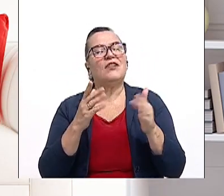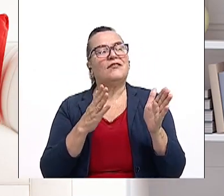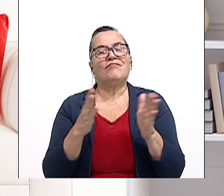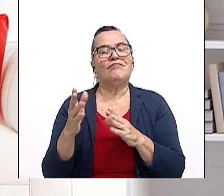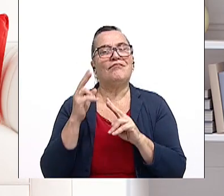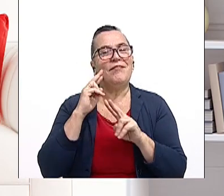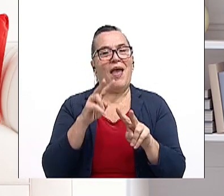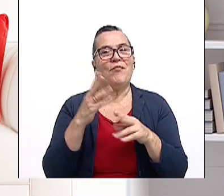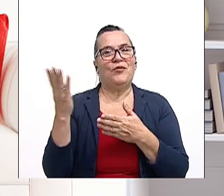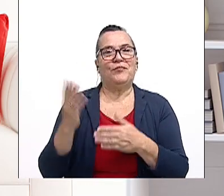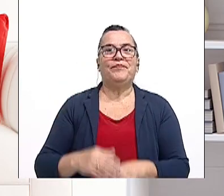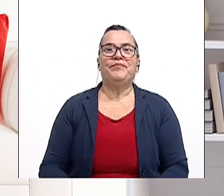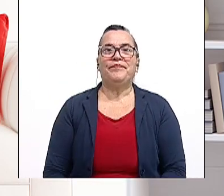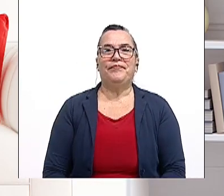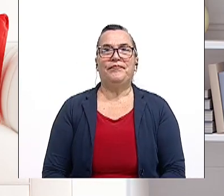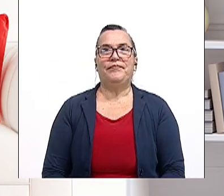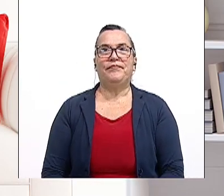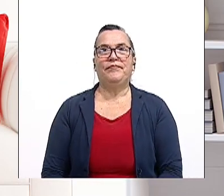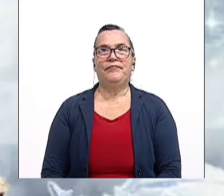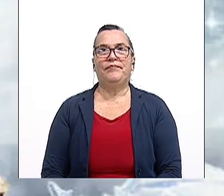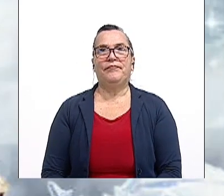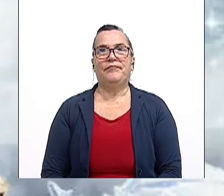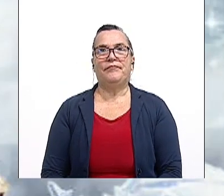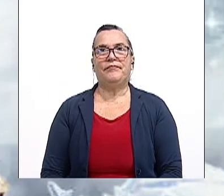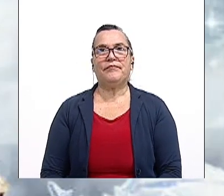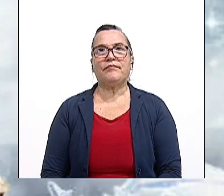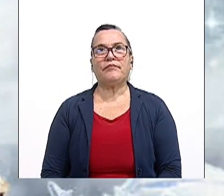organizer here. Okay.